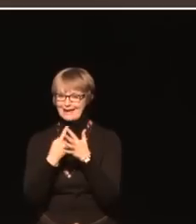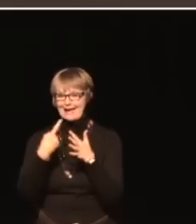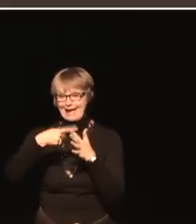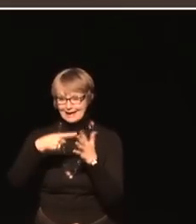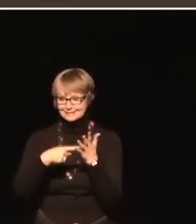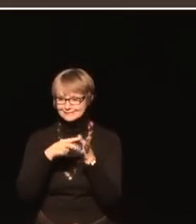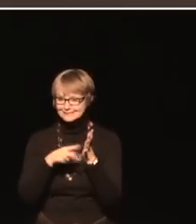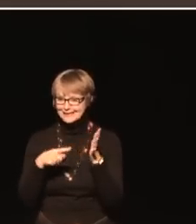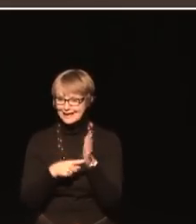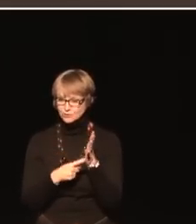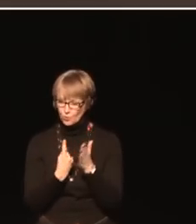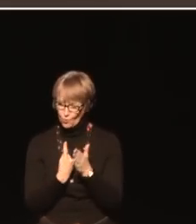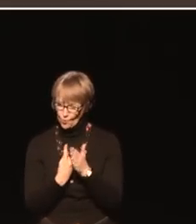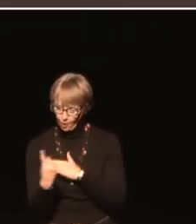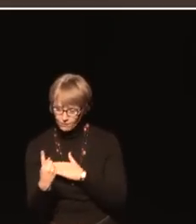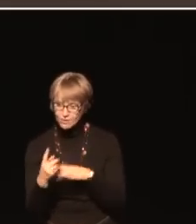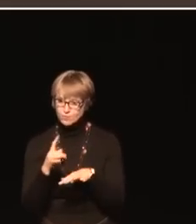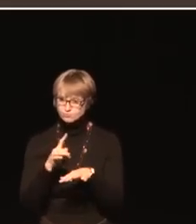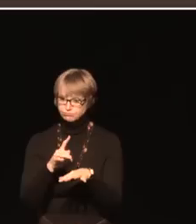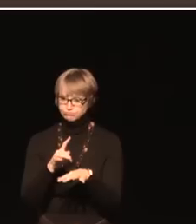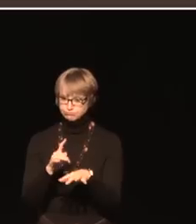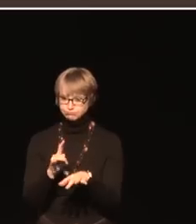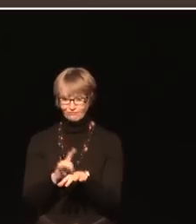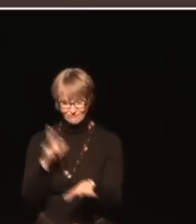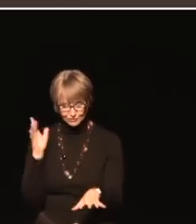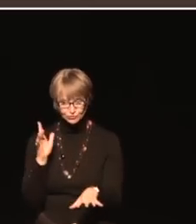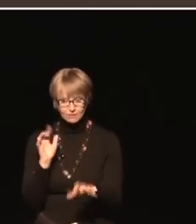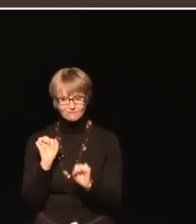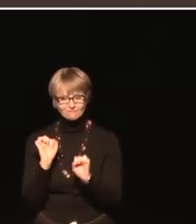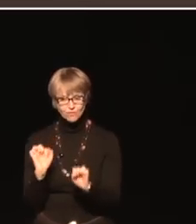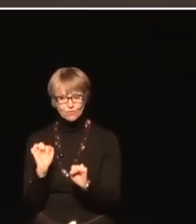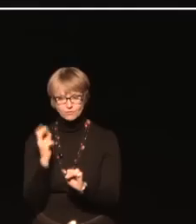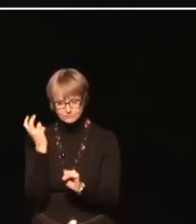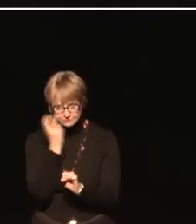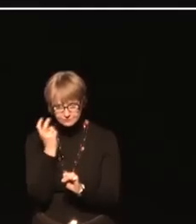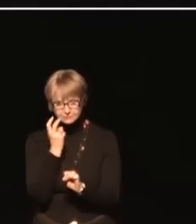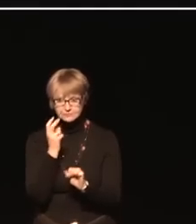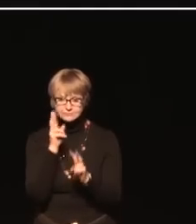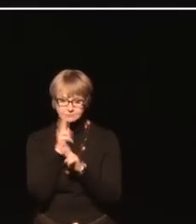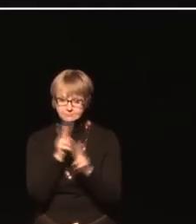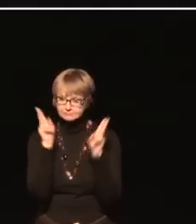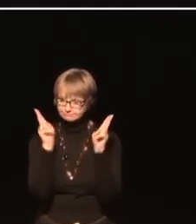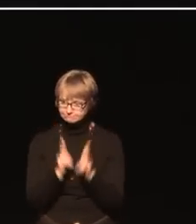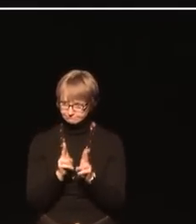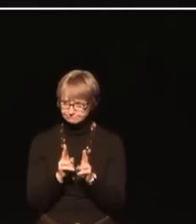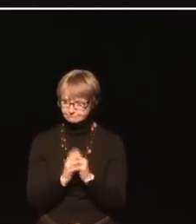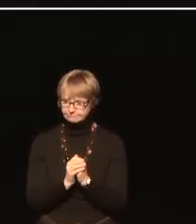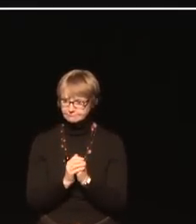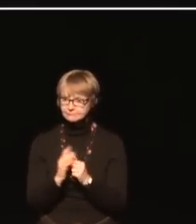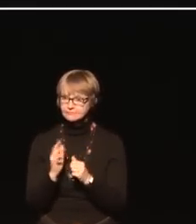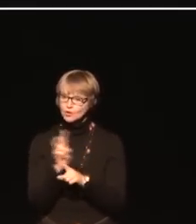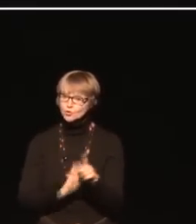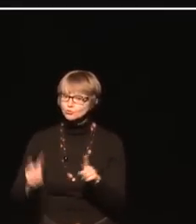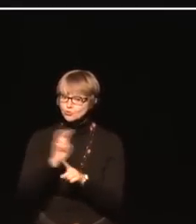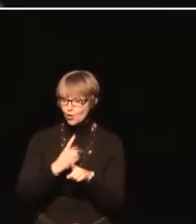only professional performing arts company of visually impaired people. It's based in London, but they tour in England and